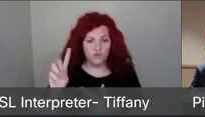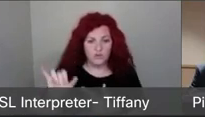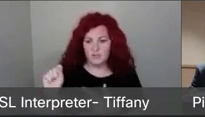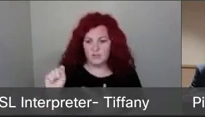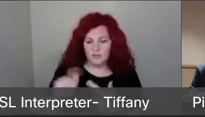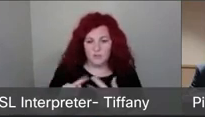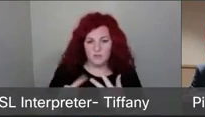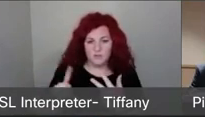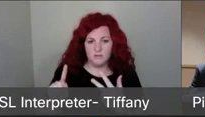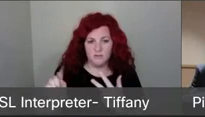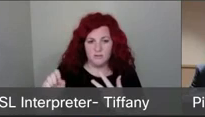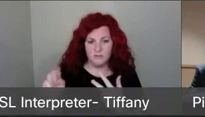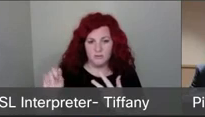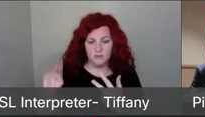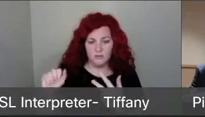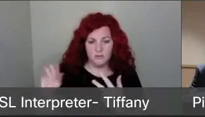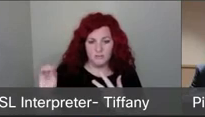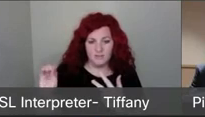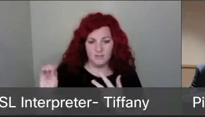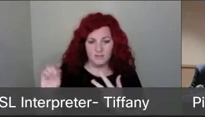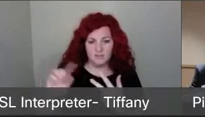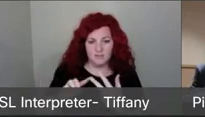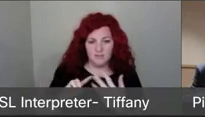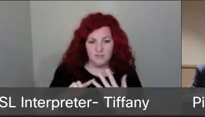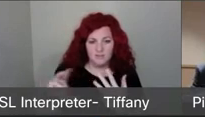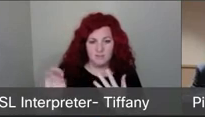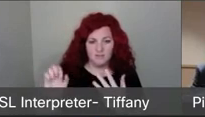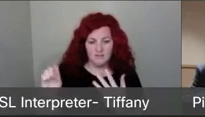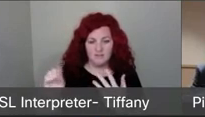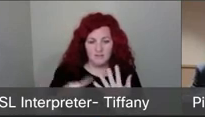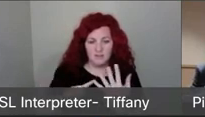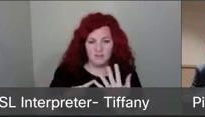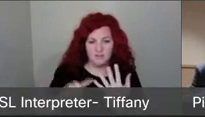Santos, Monica Ortiz, and Max White.